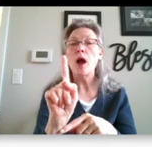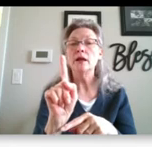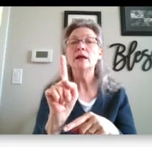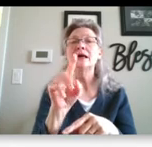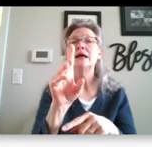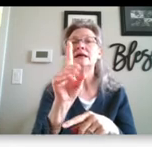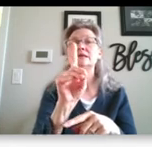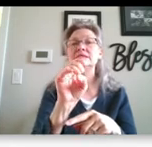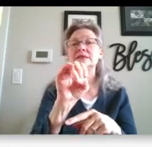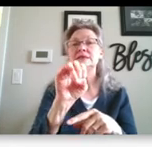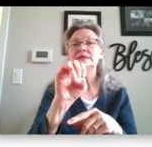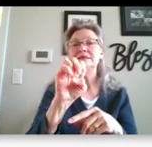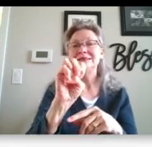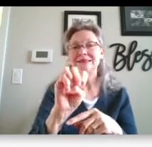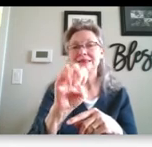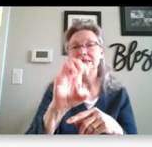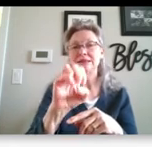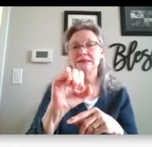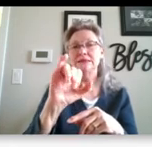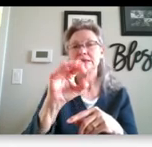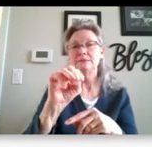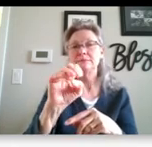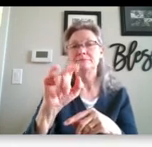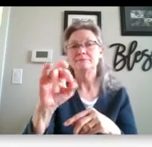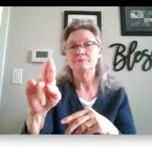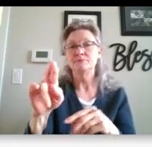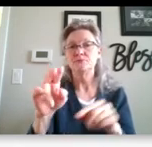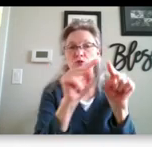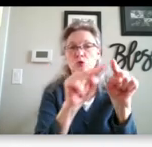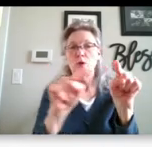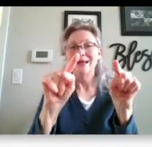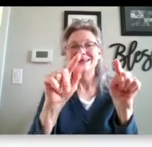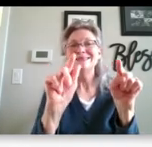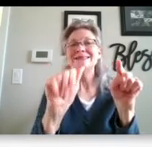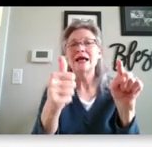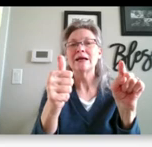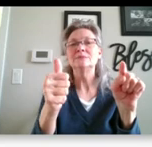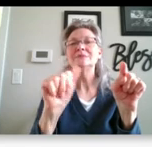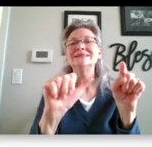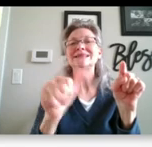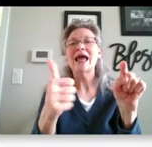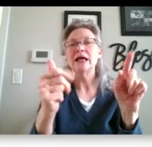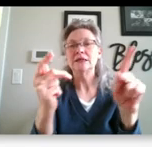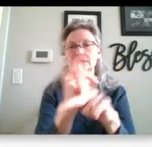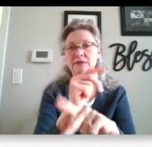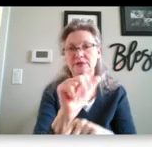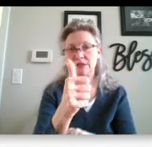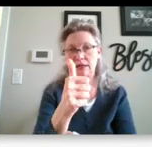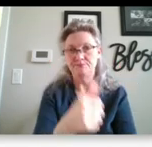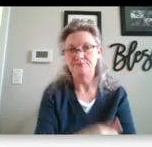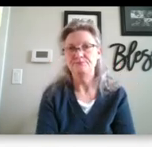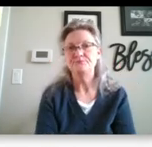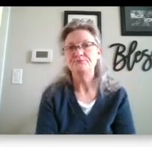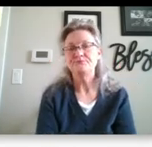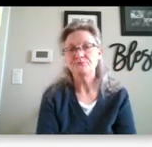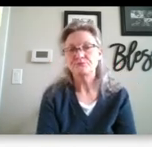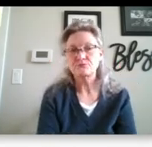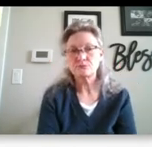away from meters, right? So we know that it would take 10 decimeters to make a meter.